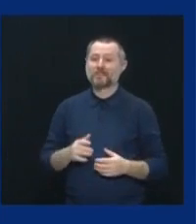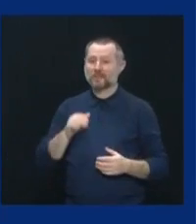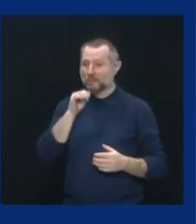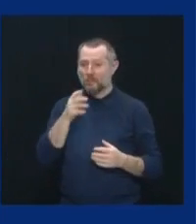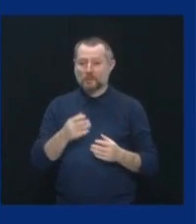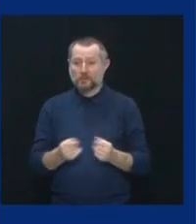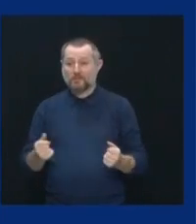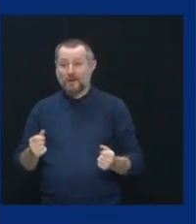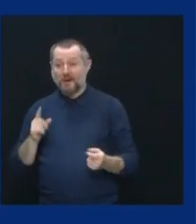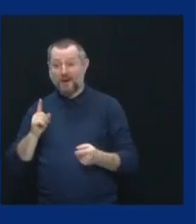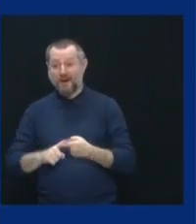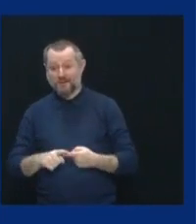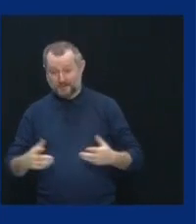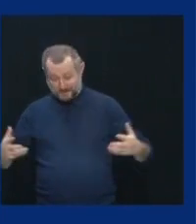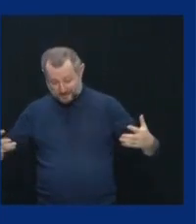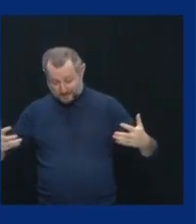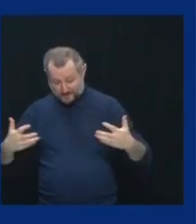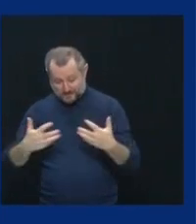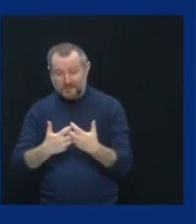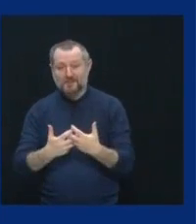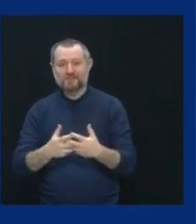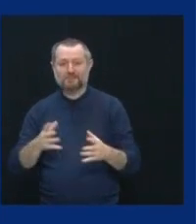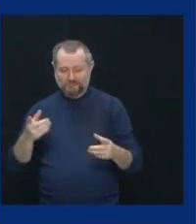you reconcile that relationship.